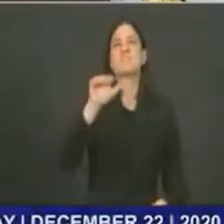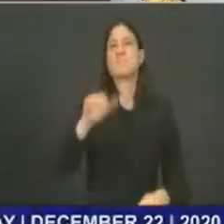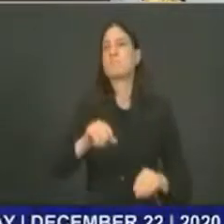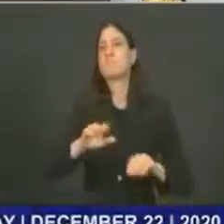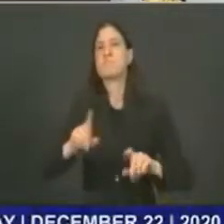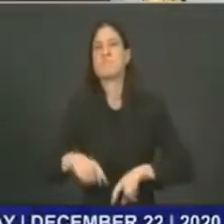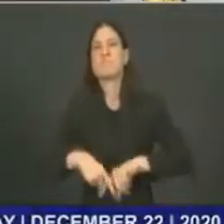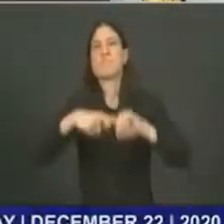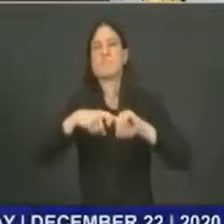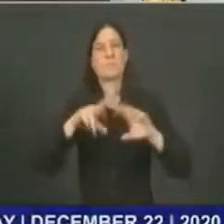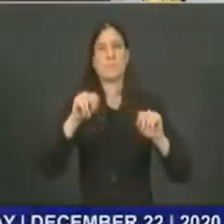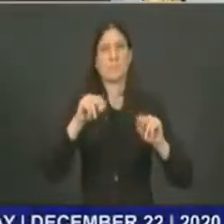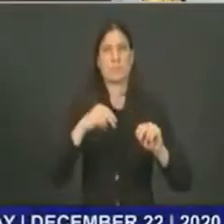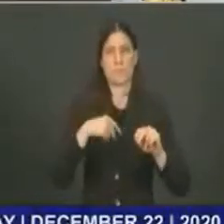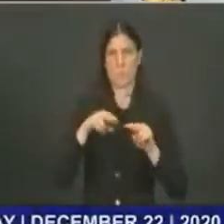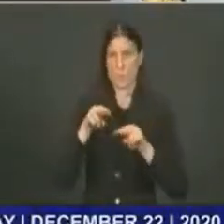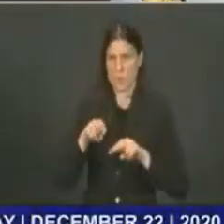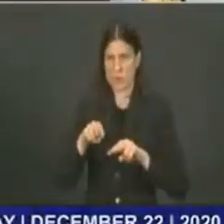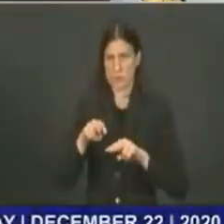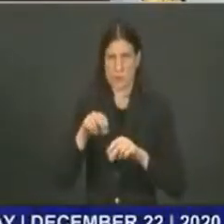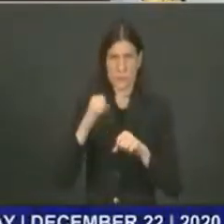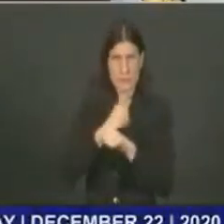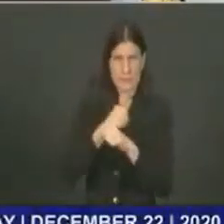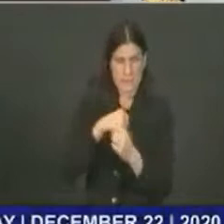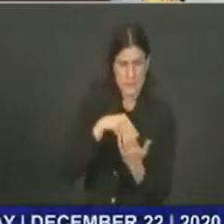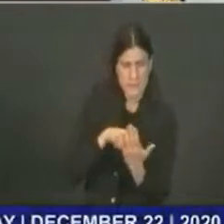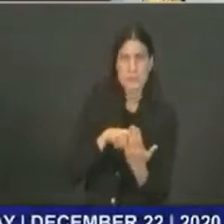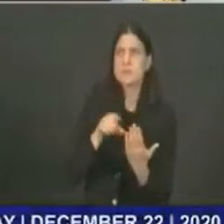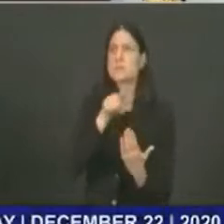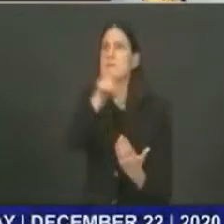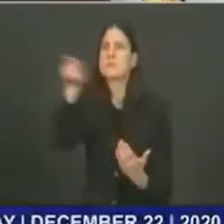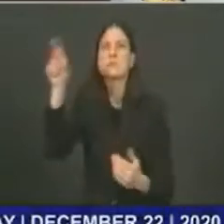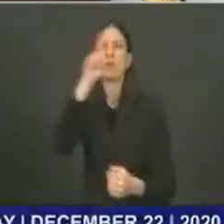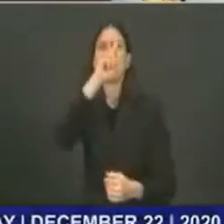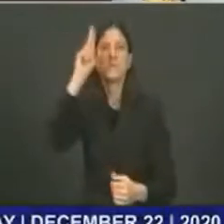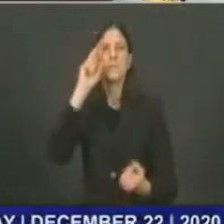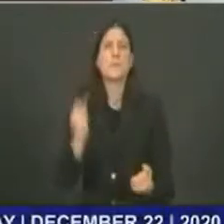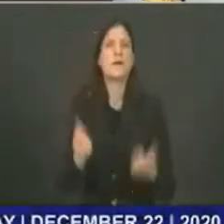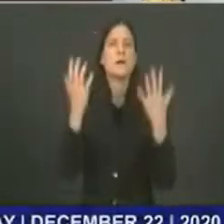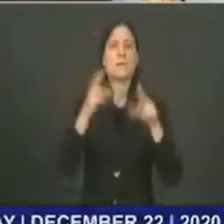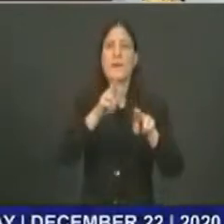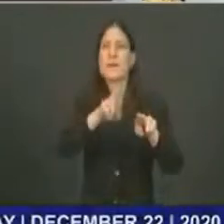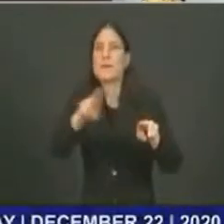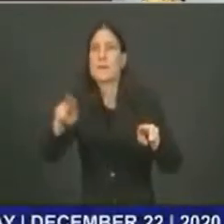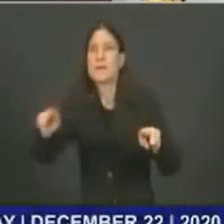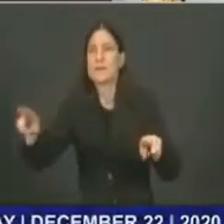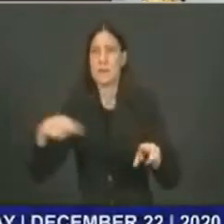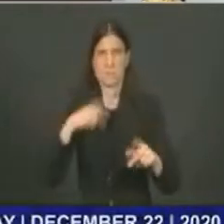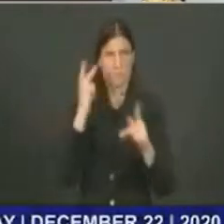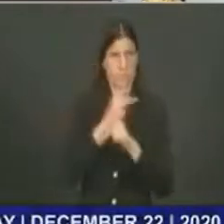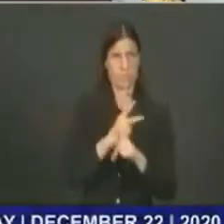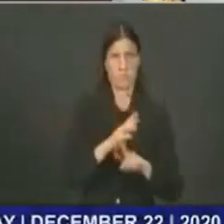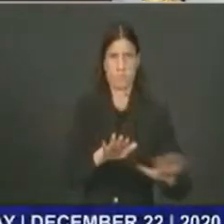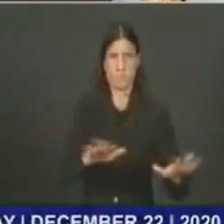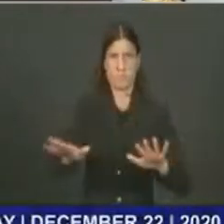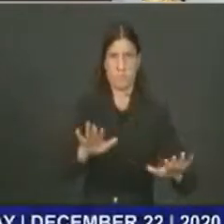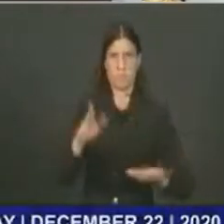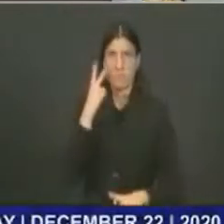If we get to the beginning or middle of January, it looks like nobody followed the rules over Christmas, then I'll have to